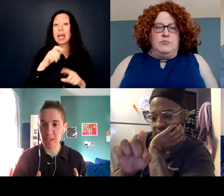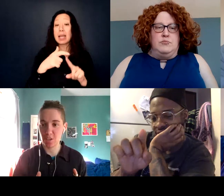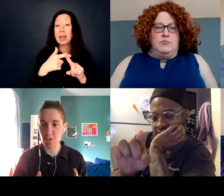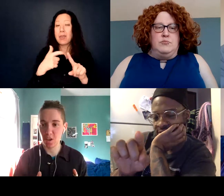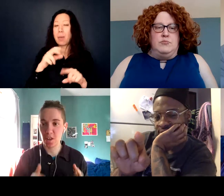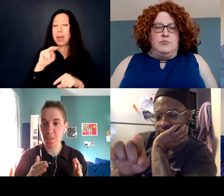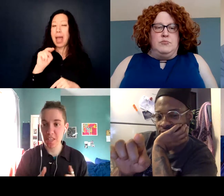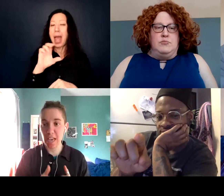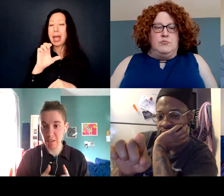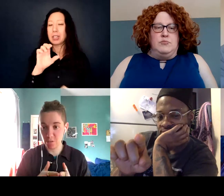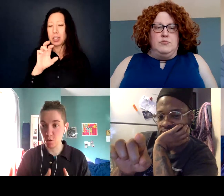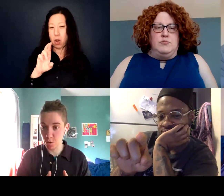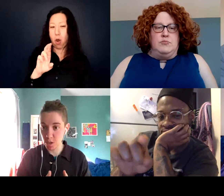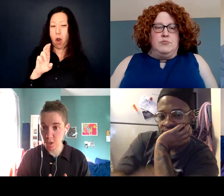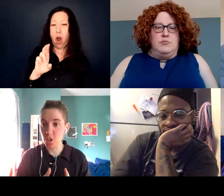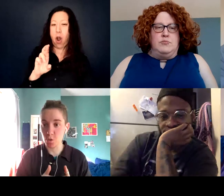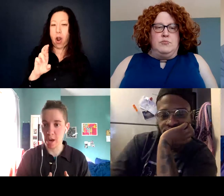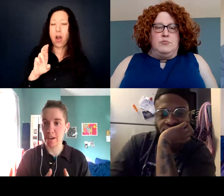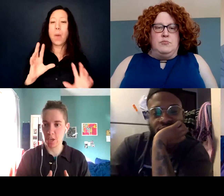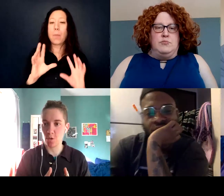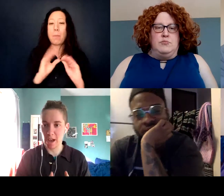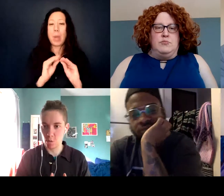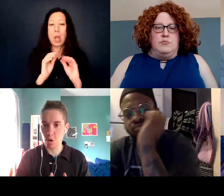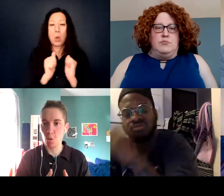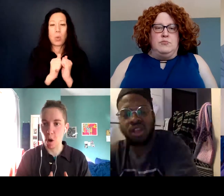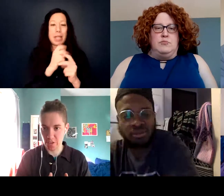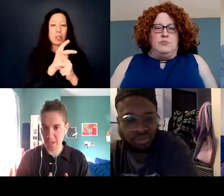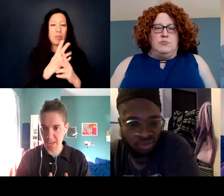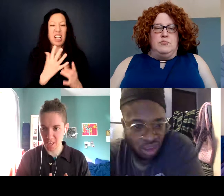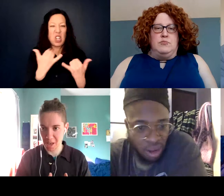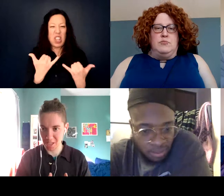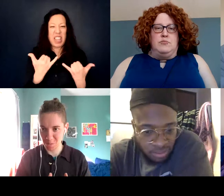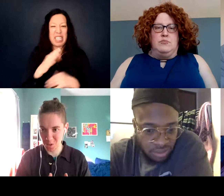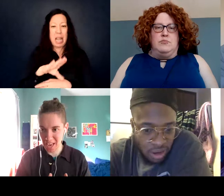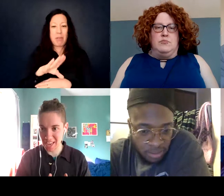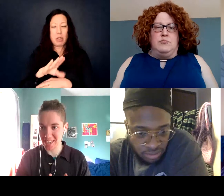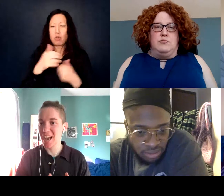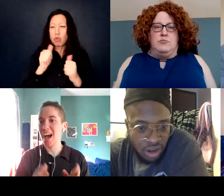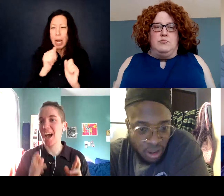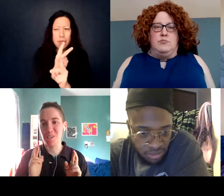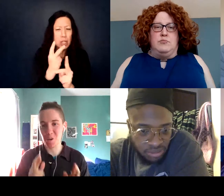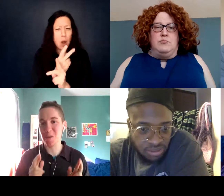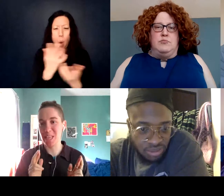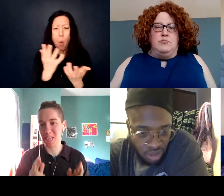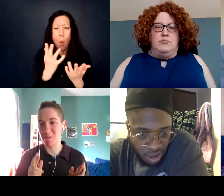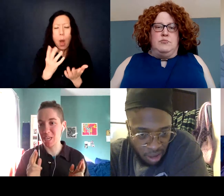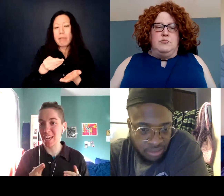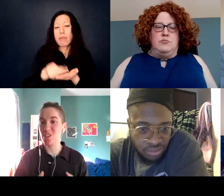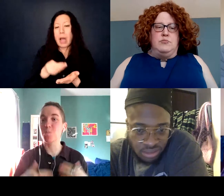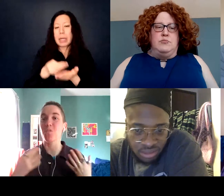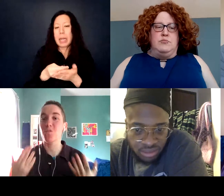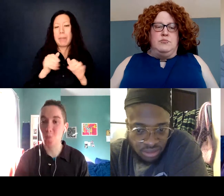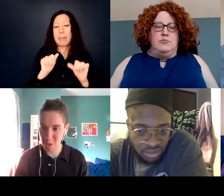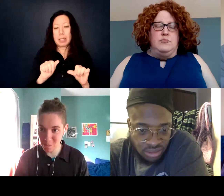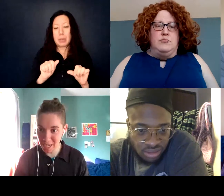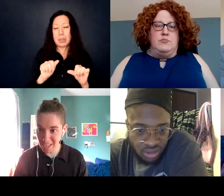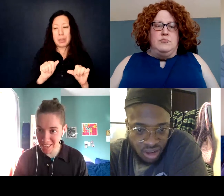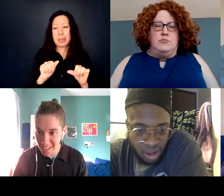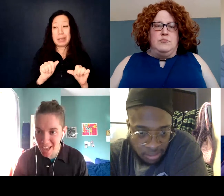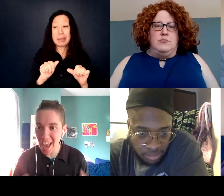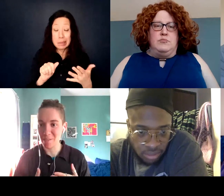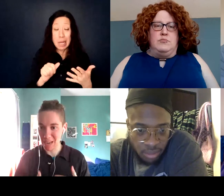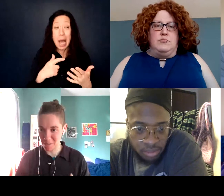his supervisor this afternoon to try to figure out what funding is possible for that. I was hoping that they would connect before